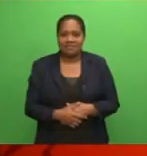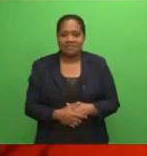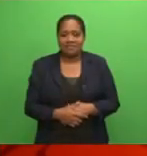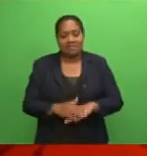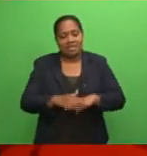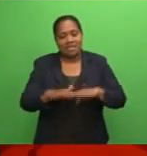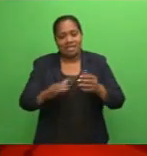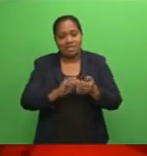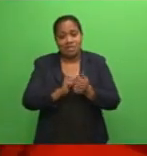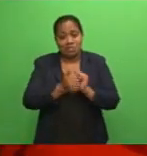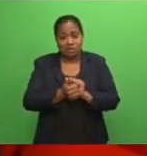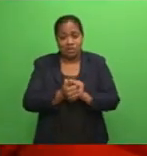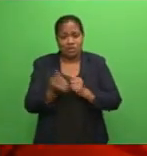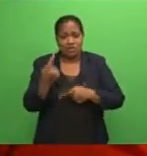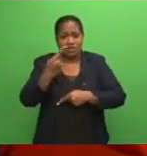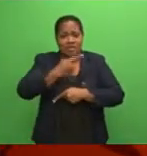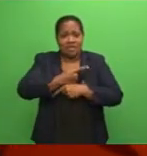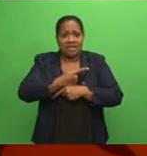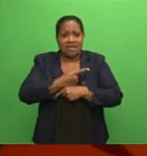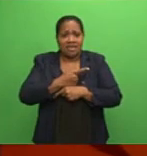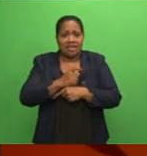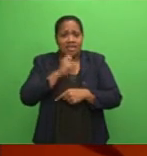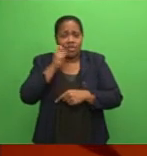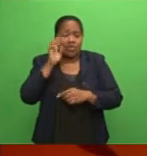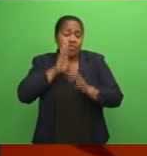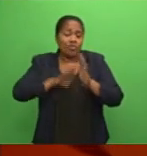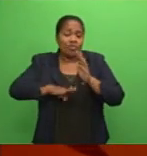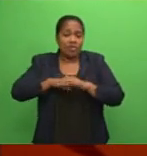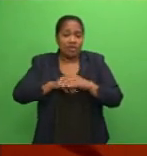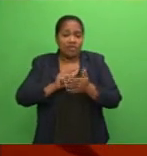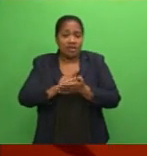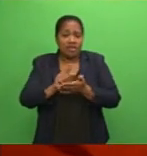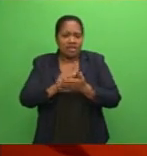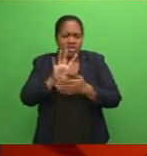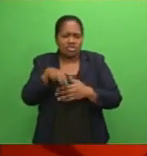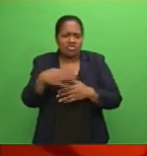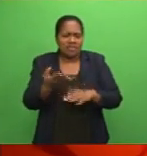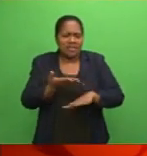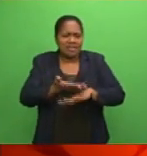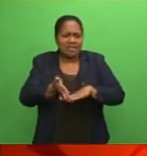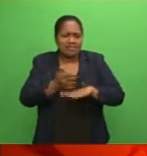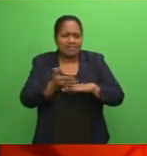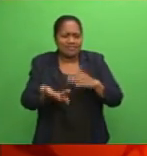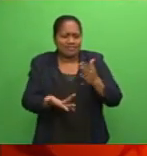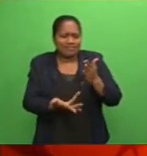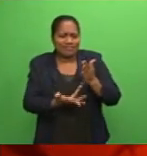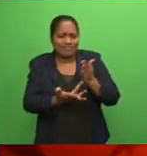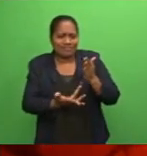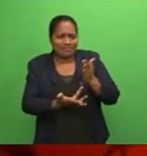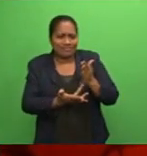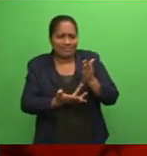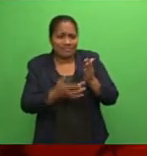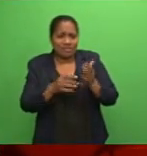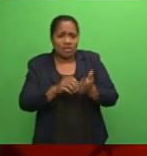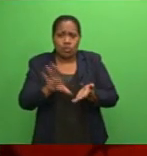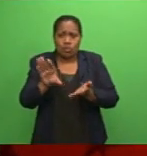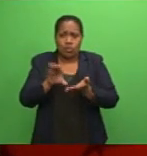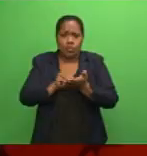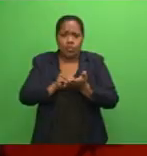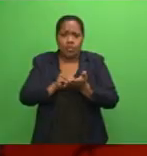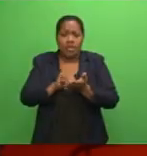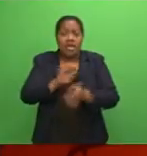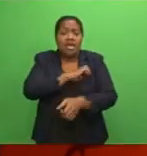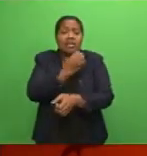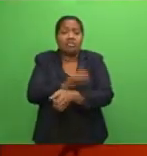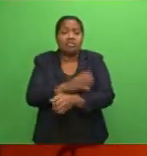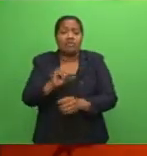That's it from Sports Tonight in Weird and Wonderful. Later on, check out a new technology that harnesses energy from shadows. Find out